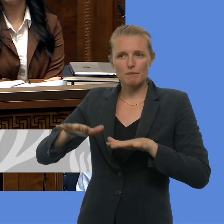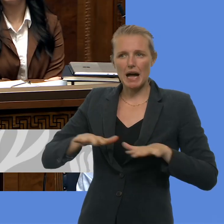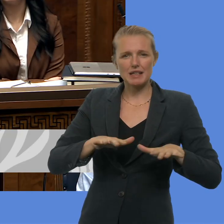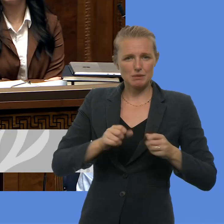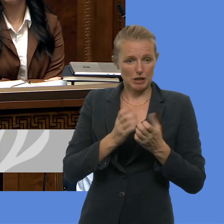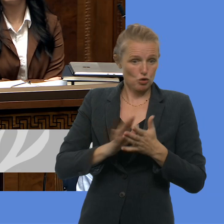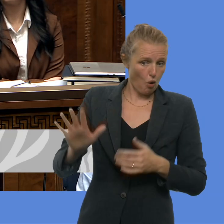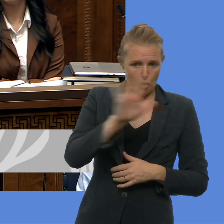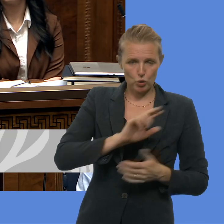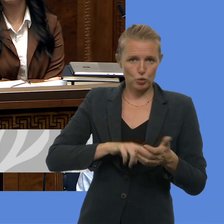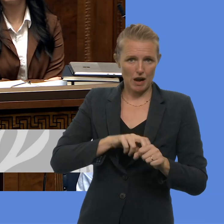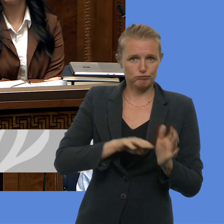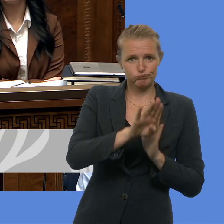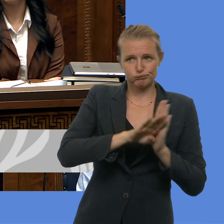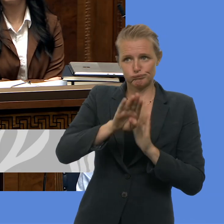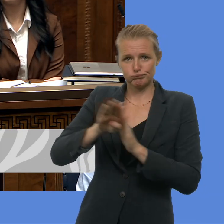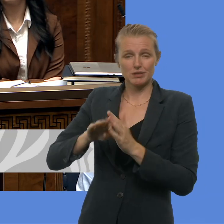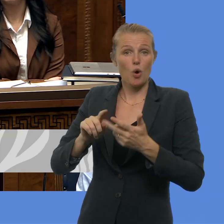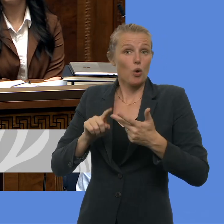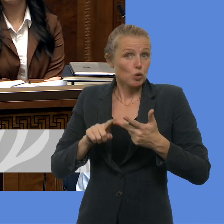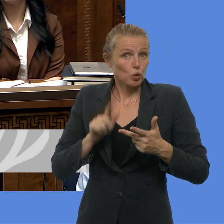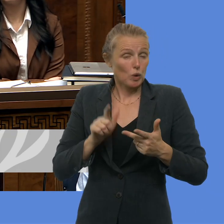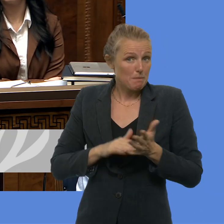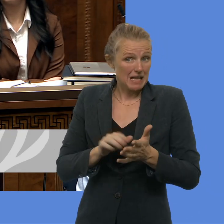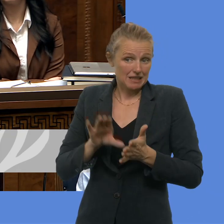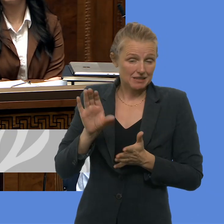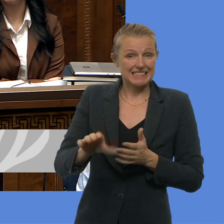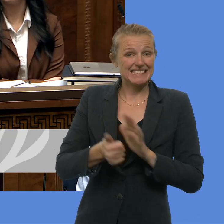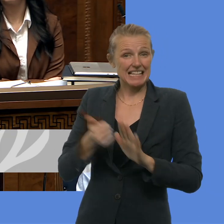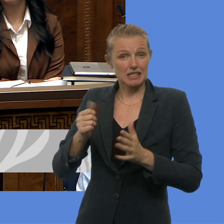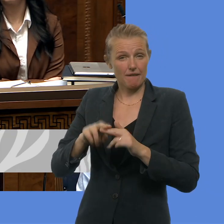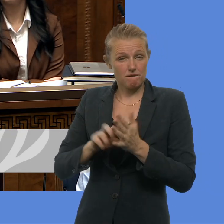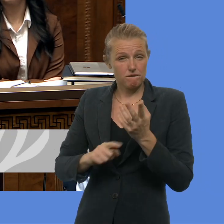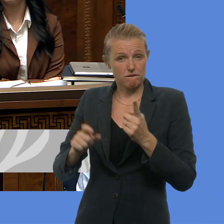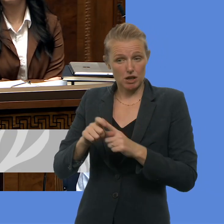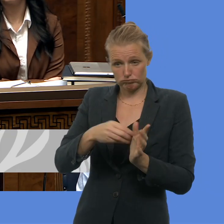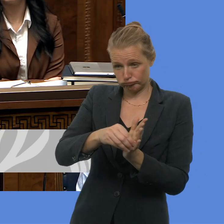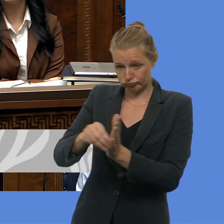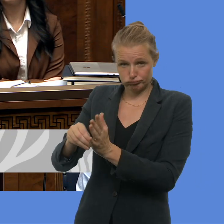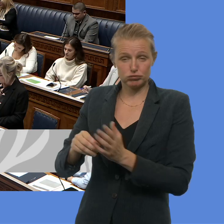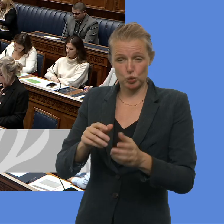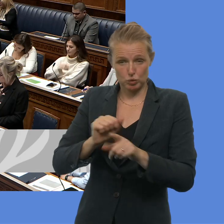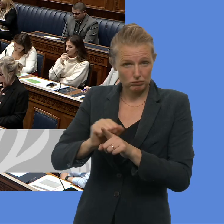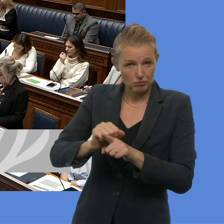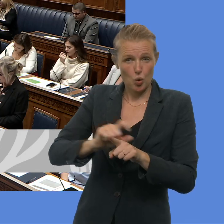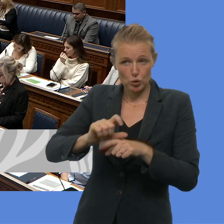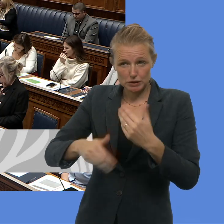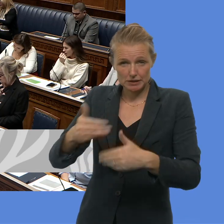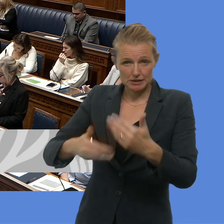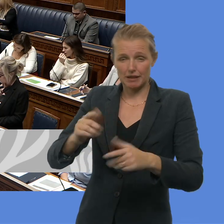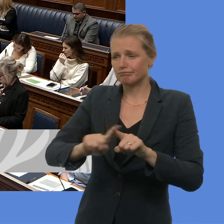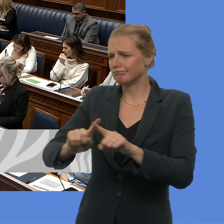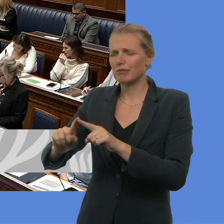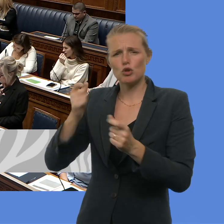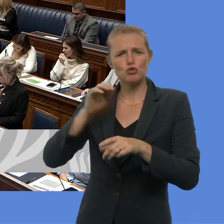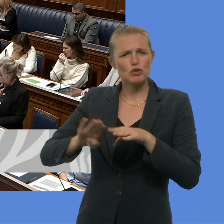regional growth, and over £20 million in the Skills Fund, supporting over 9,000 individuals and 1,000 employers through a range of training initiatives linked